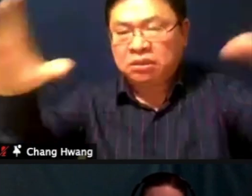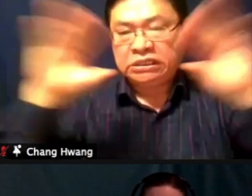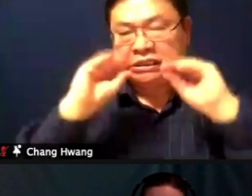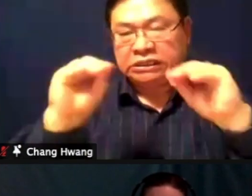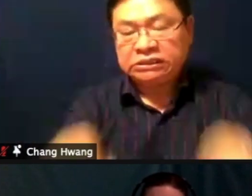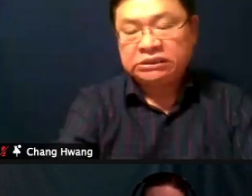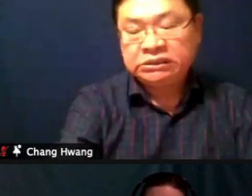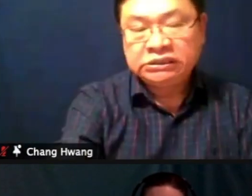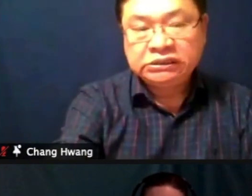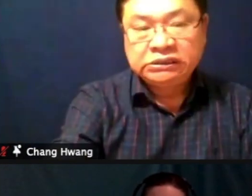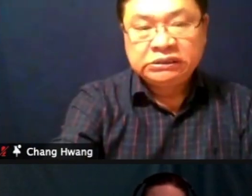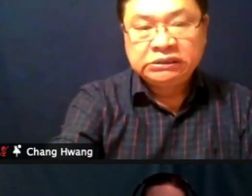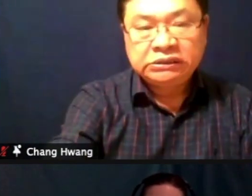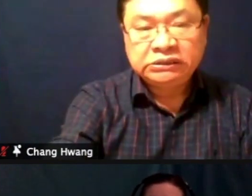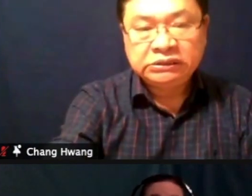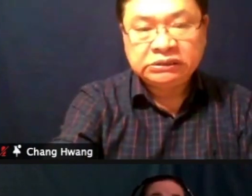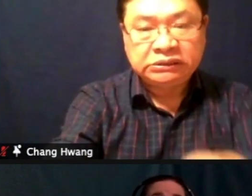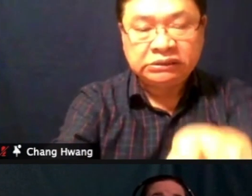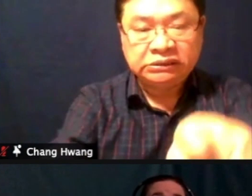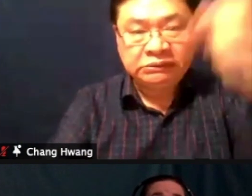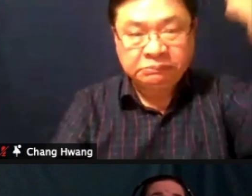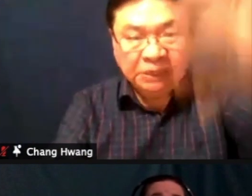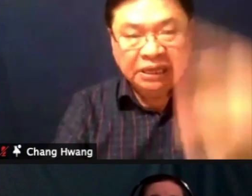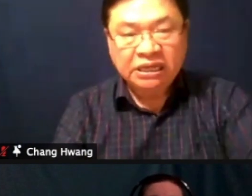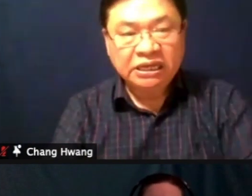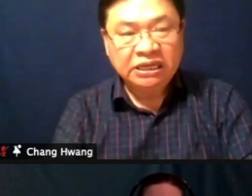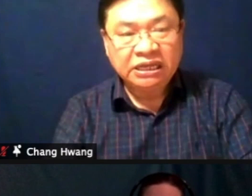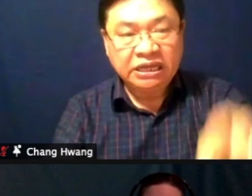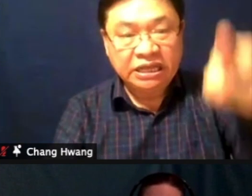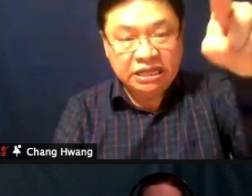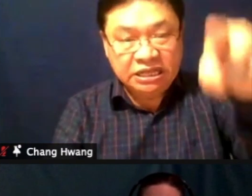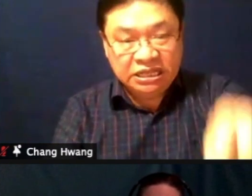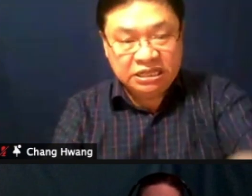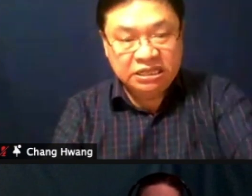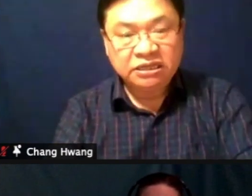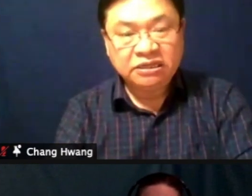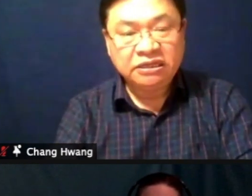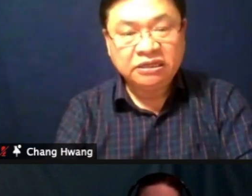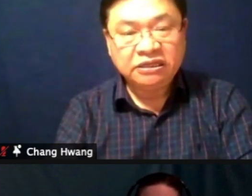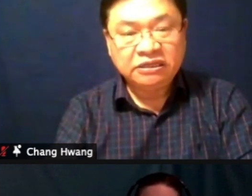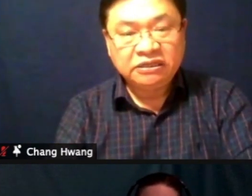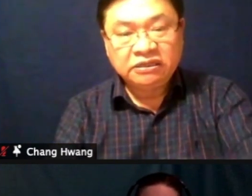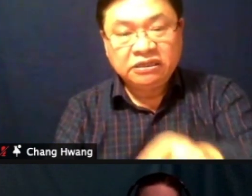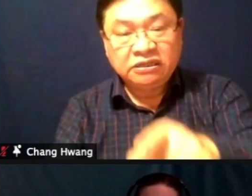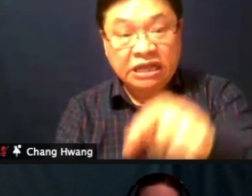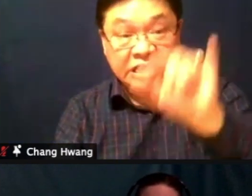So keep in mind that Korea had many deaf associations and continues to have many deaf associations.